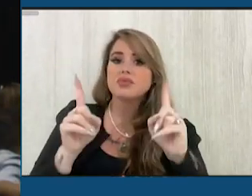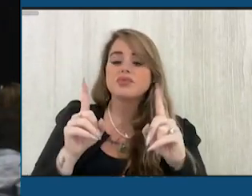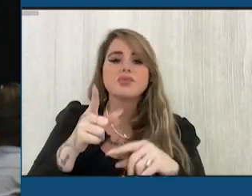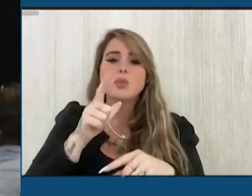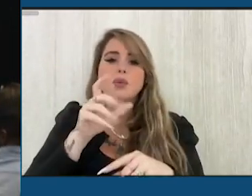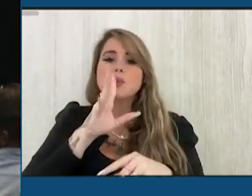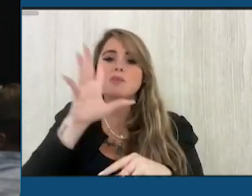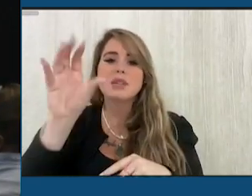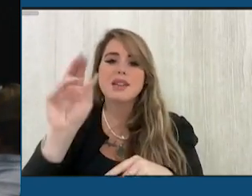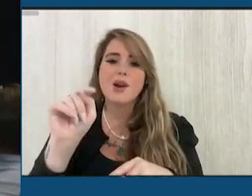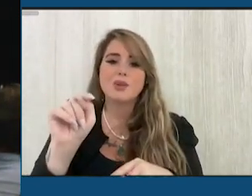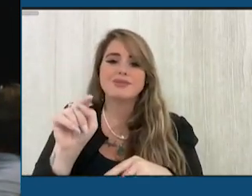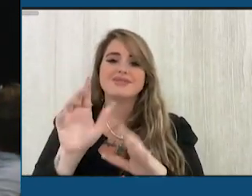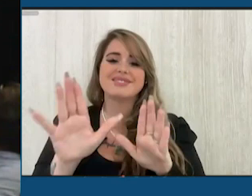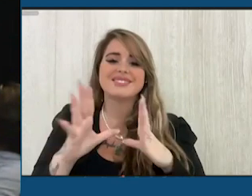okay.